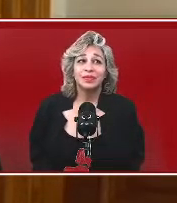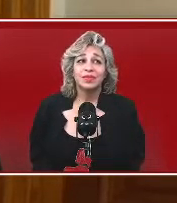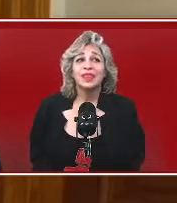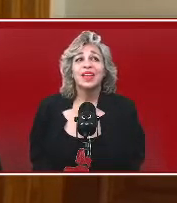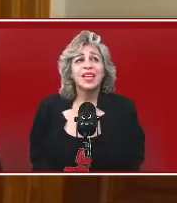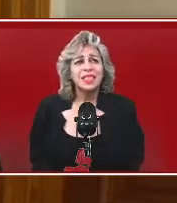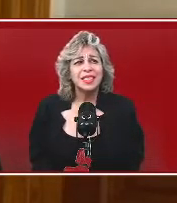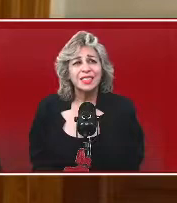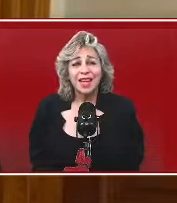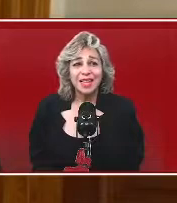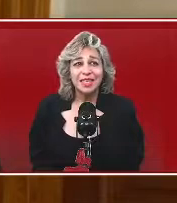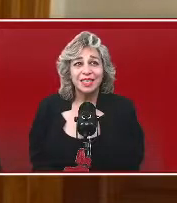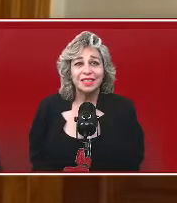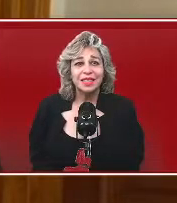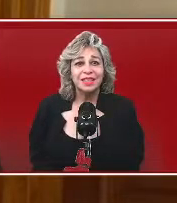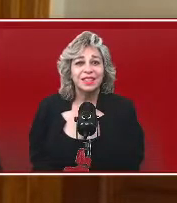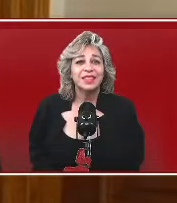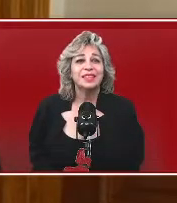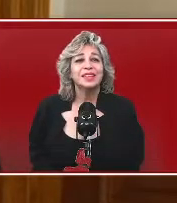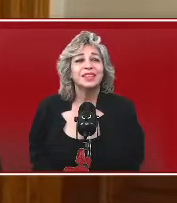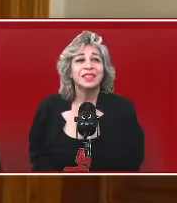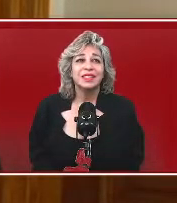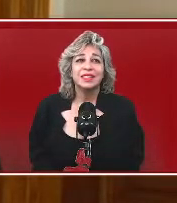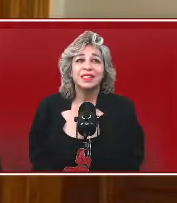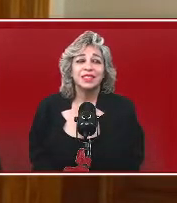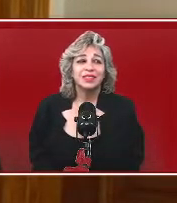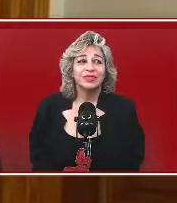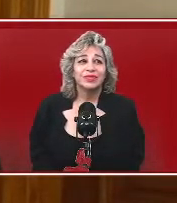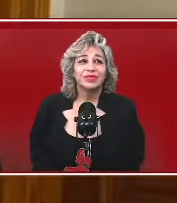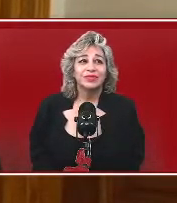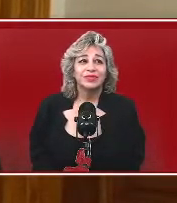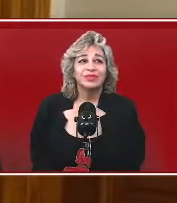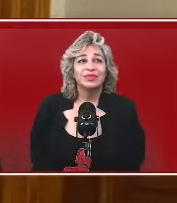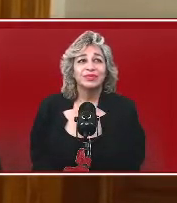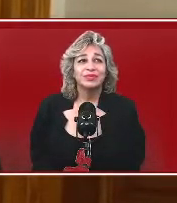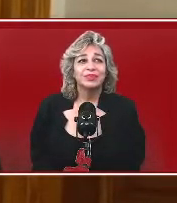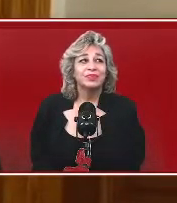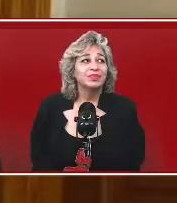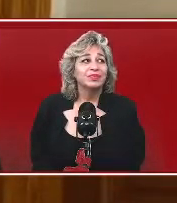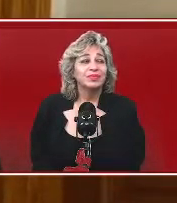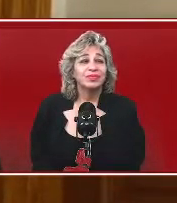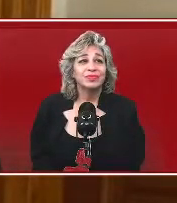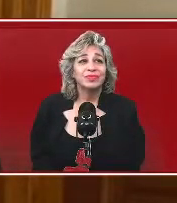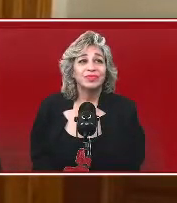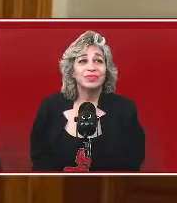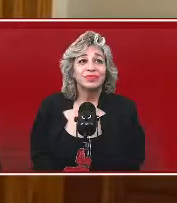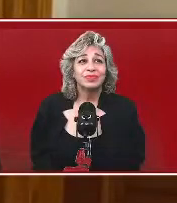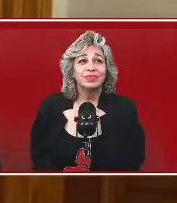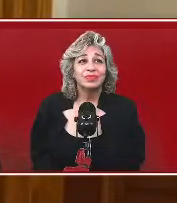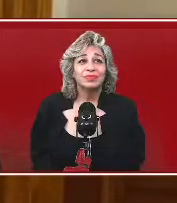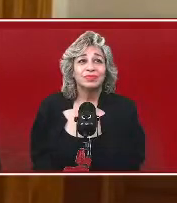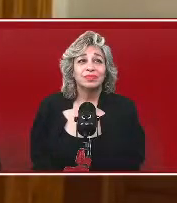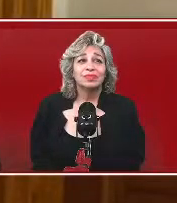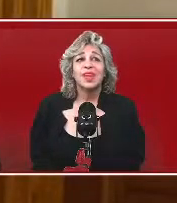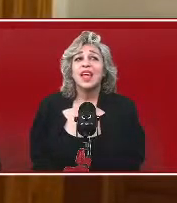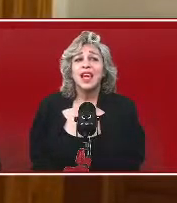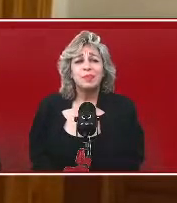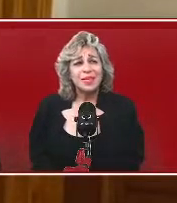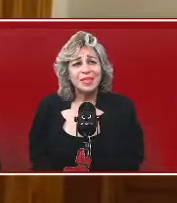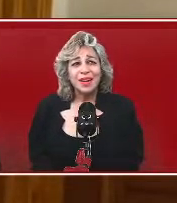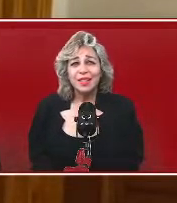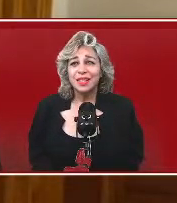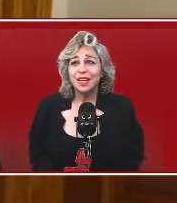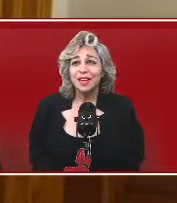científico. He is a scientist. Además, es un hombre responsable.